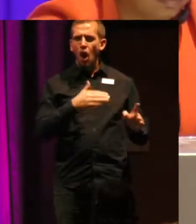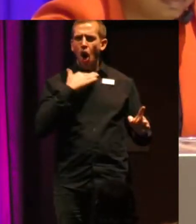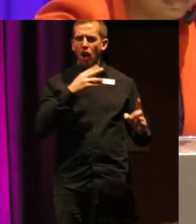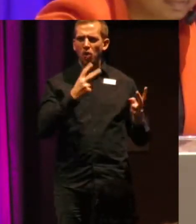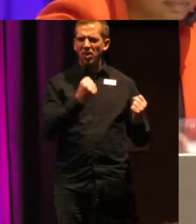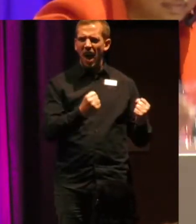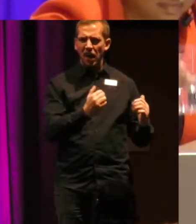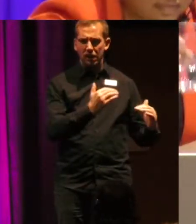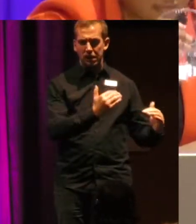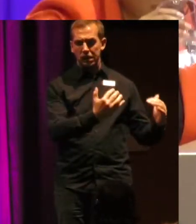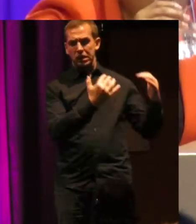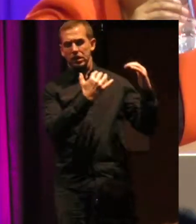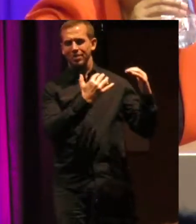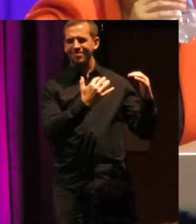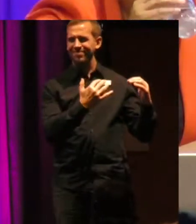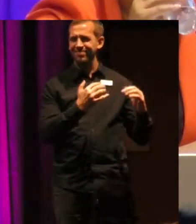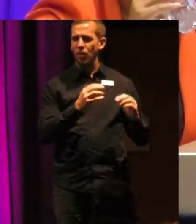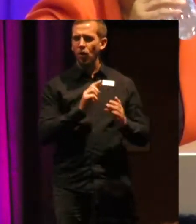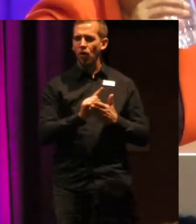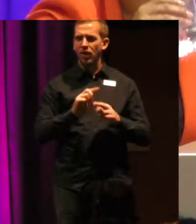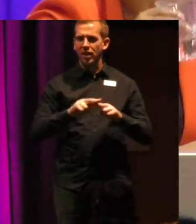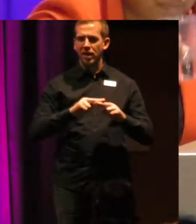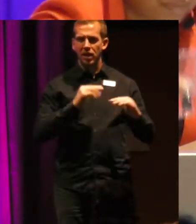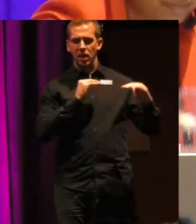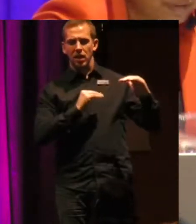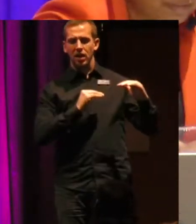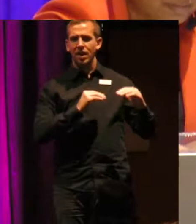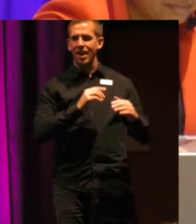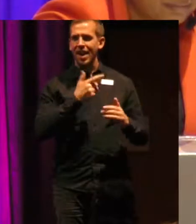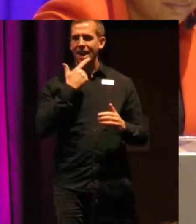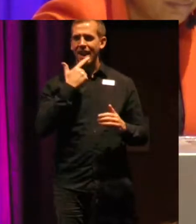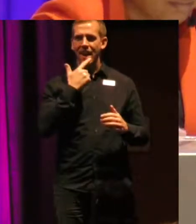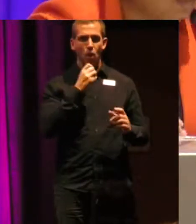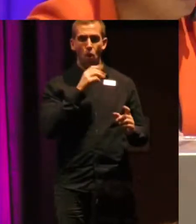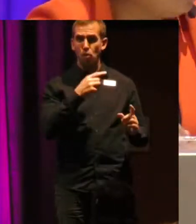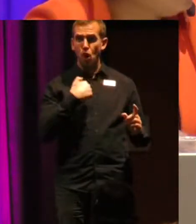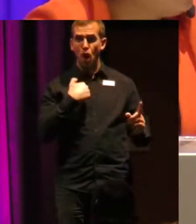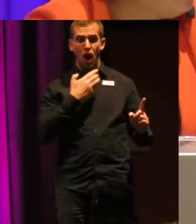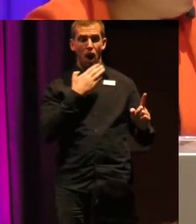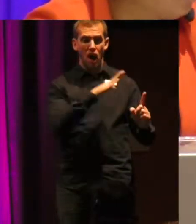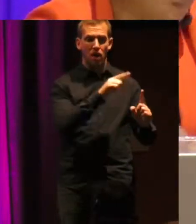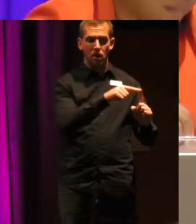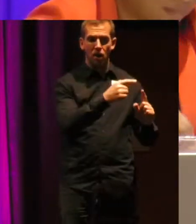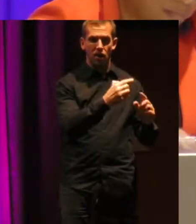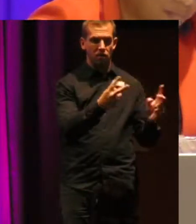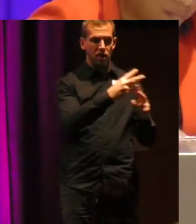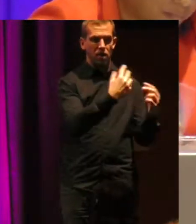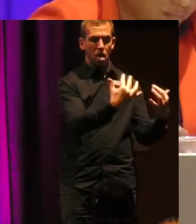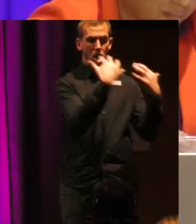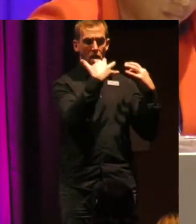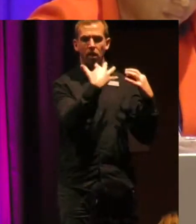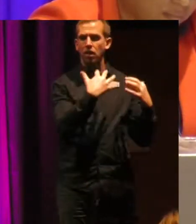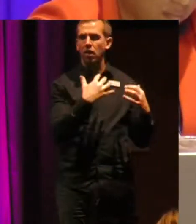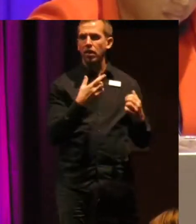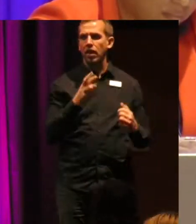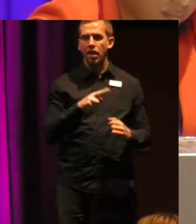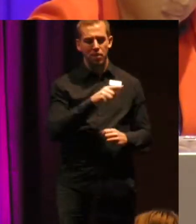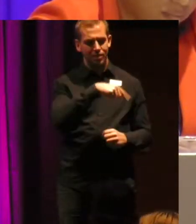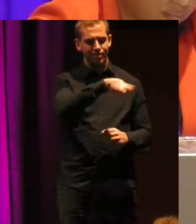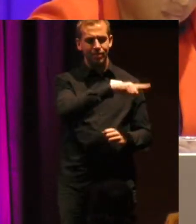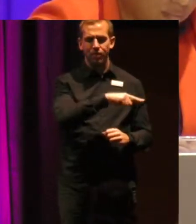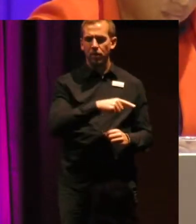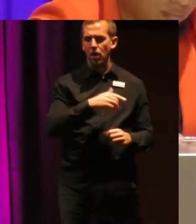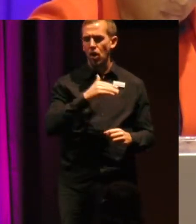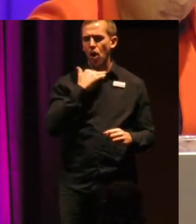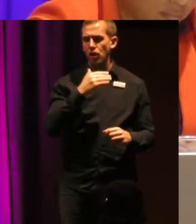that they are in fear of being targeted themselves. So if everyone is hating Muslims